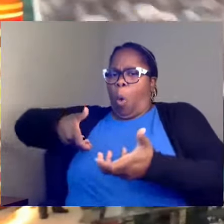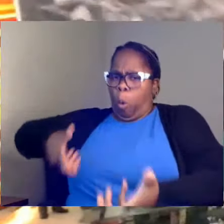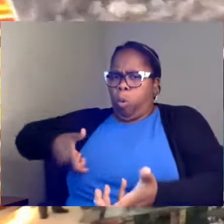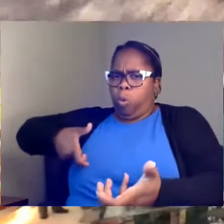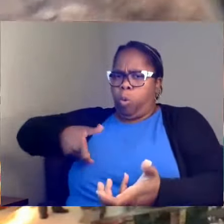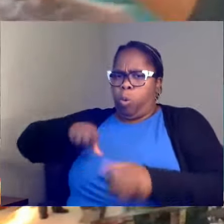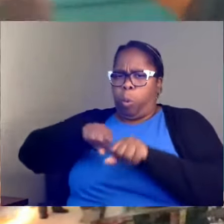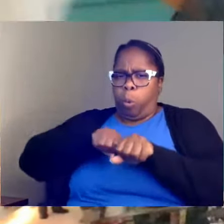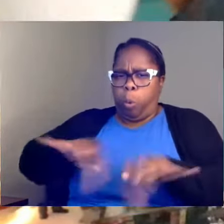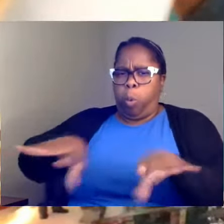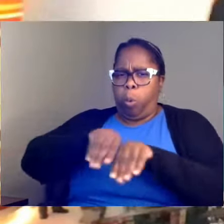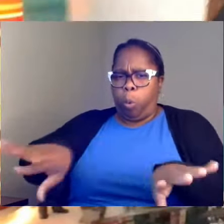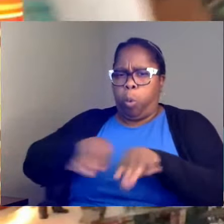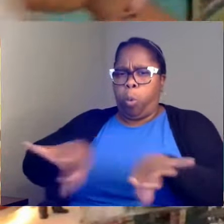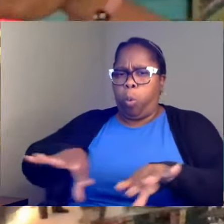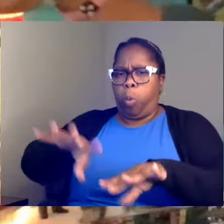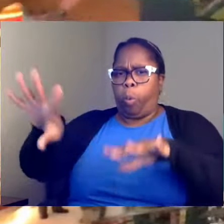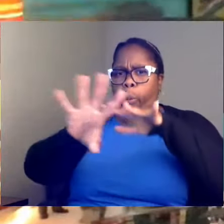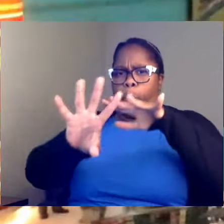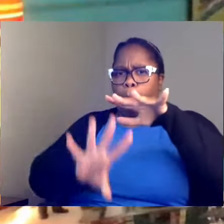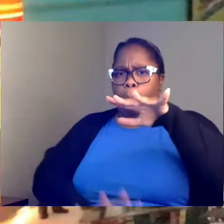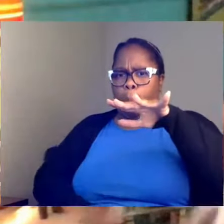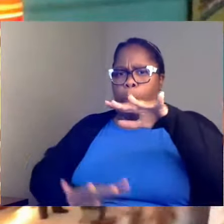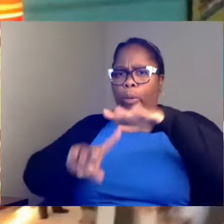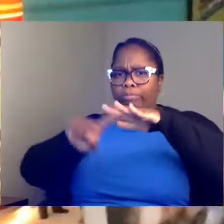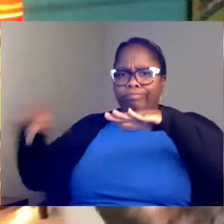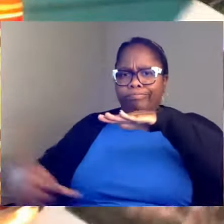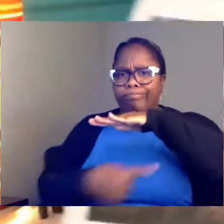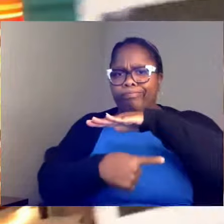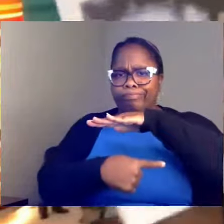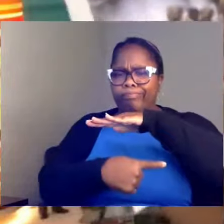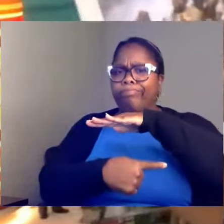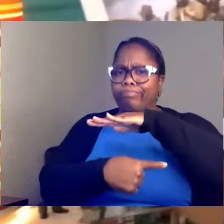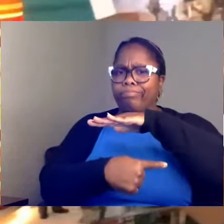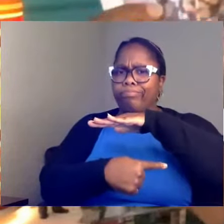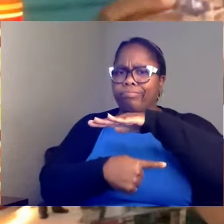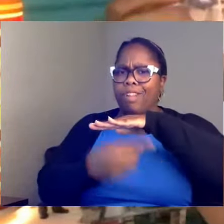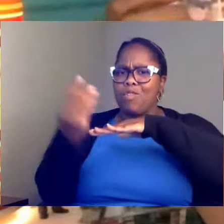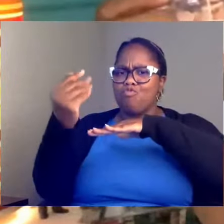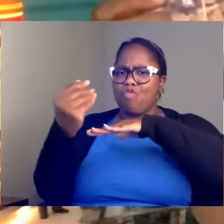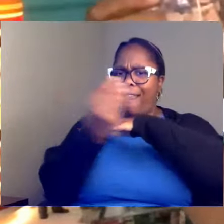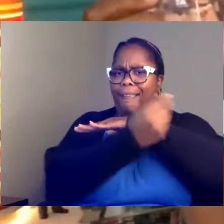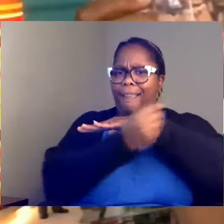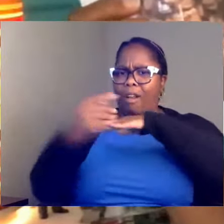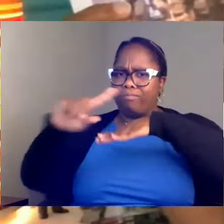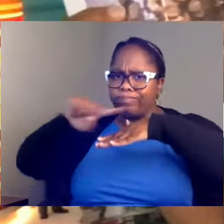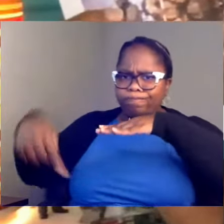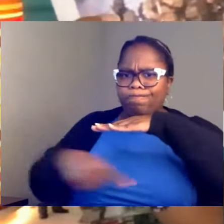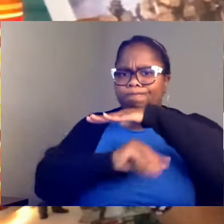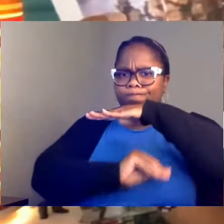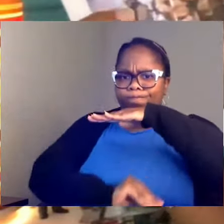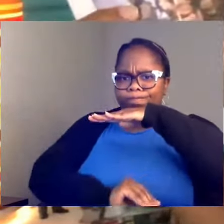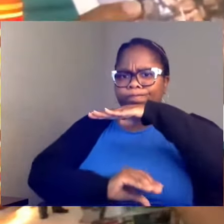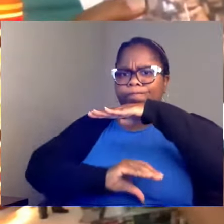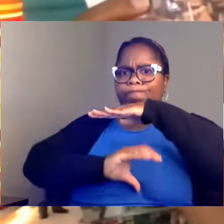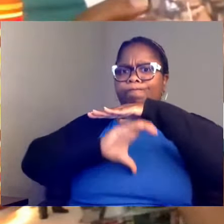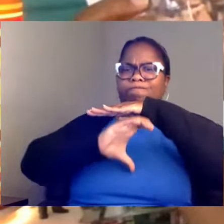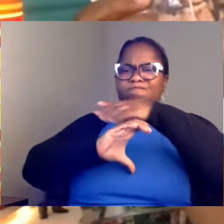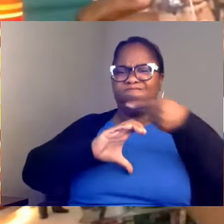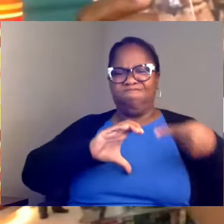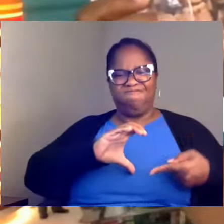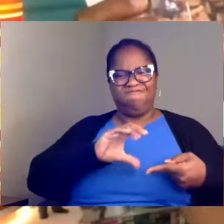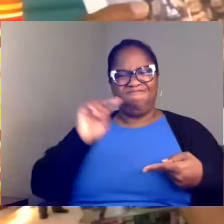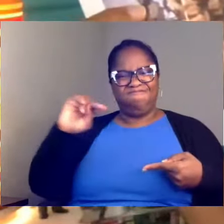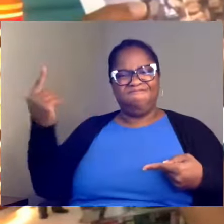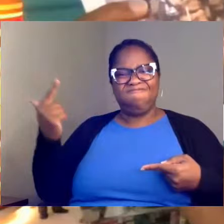we become militarized as a society. What are we welcoming, and why we need to defund, and why we